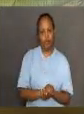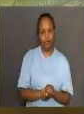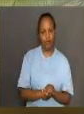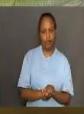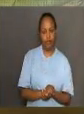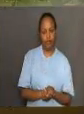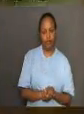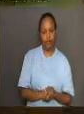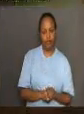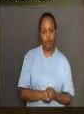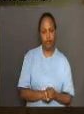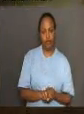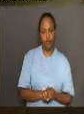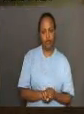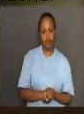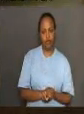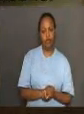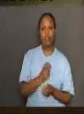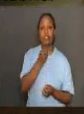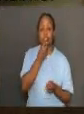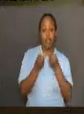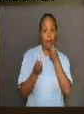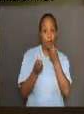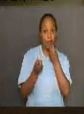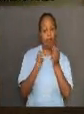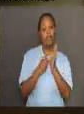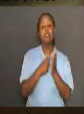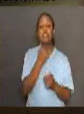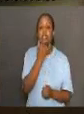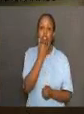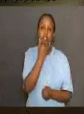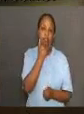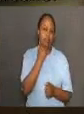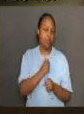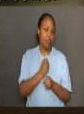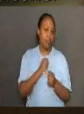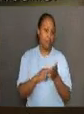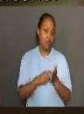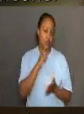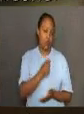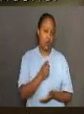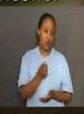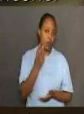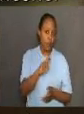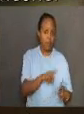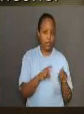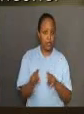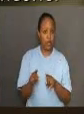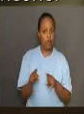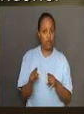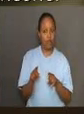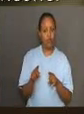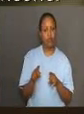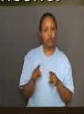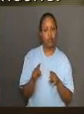unjust acts. Crime is the wrongful use of power or the wrongful use